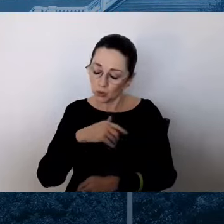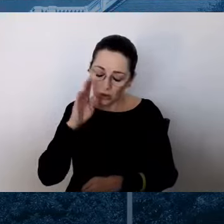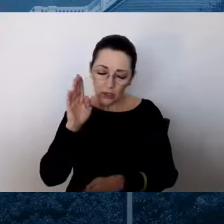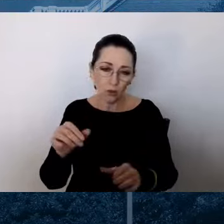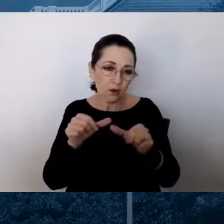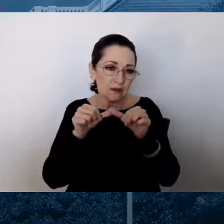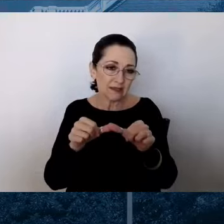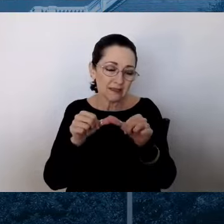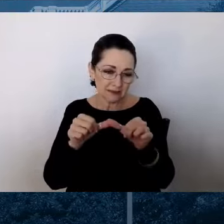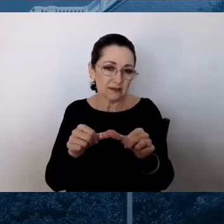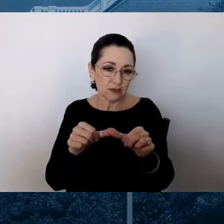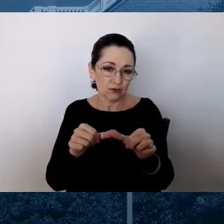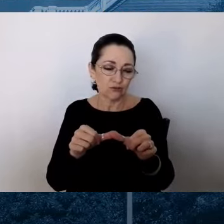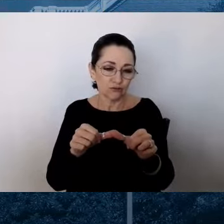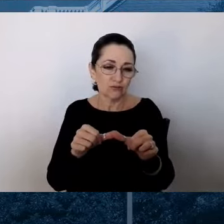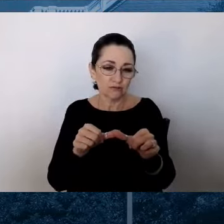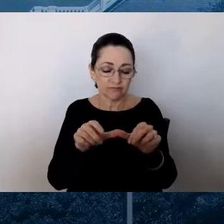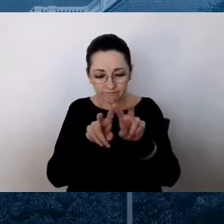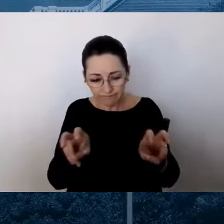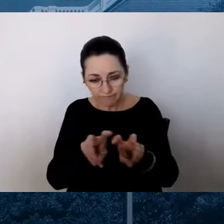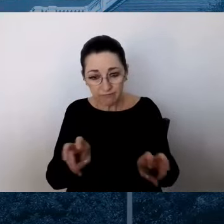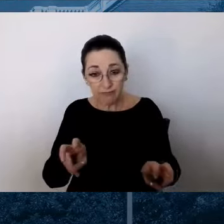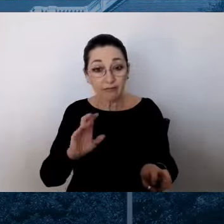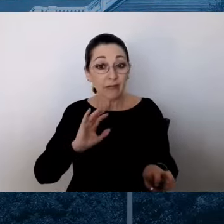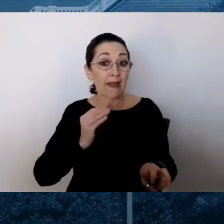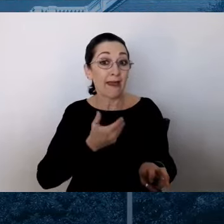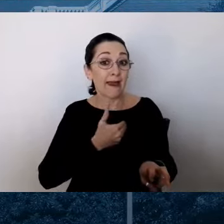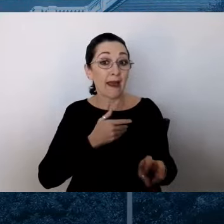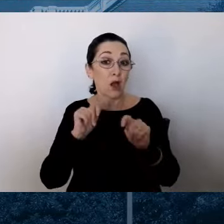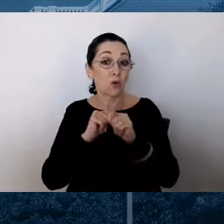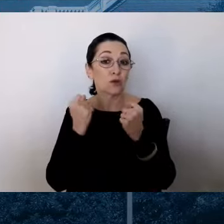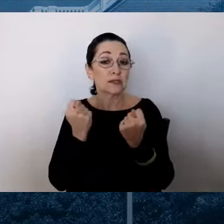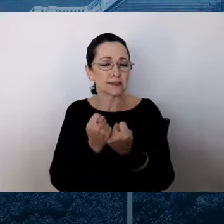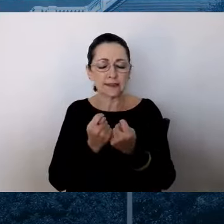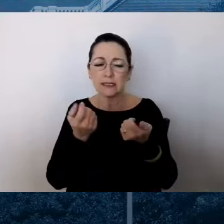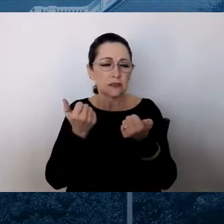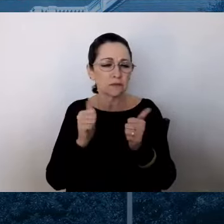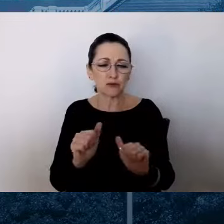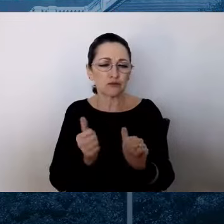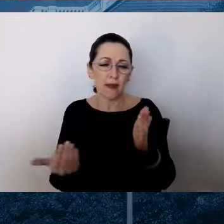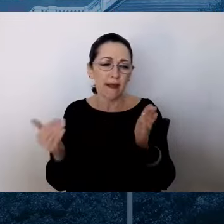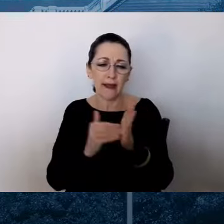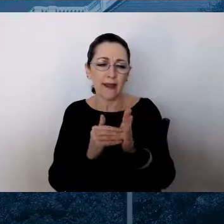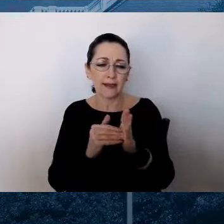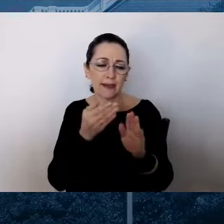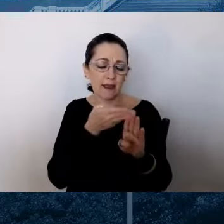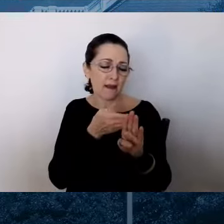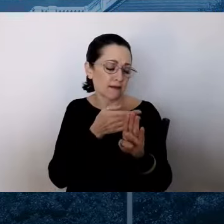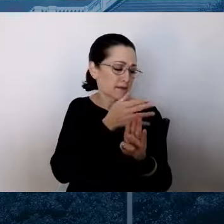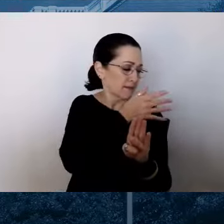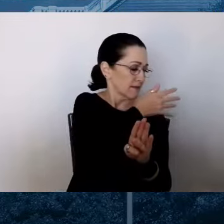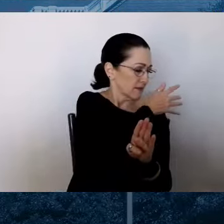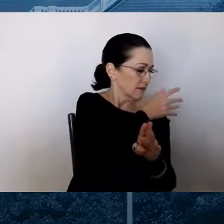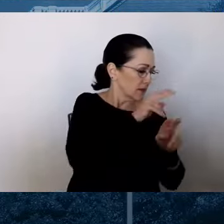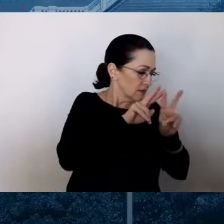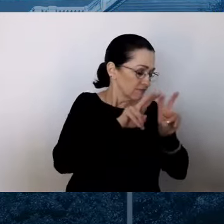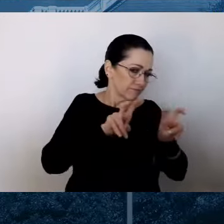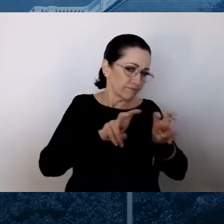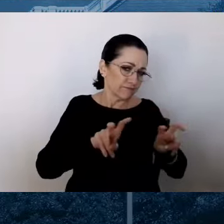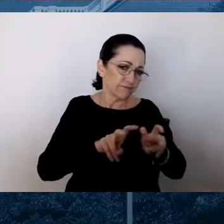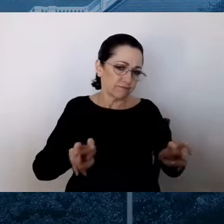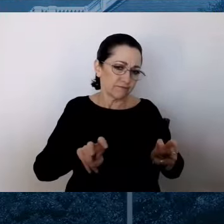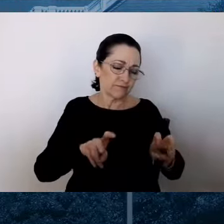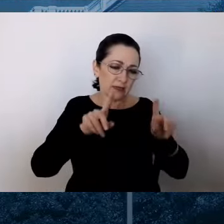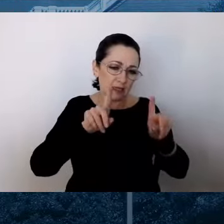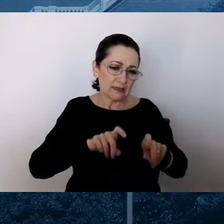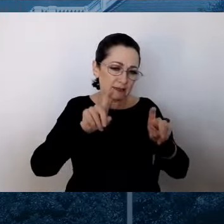fact, our team went backwards a month to look at some of the positive test results to make sure that we did not